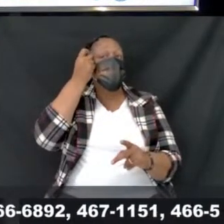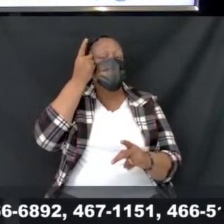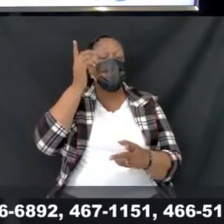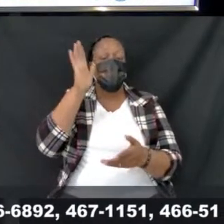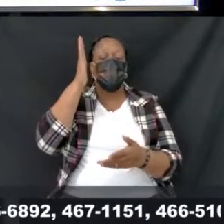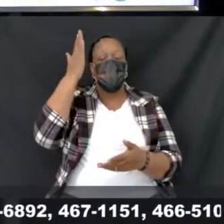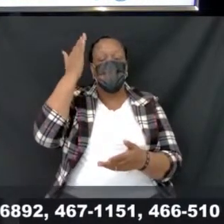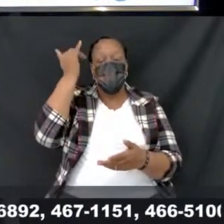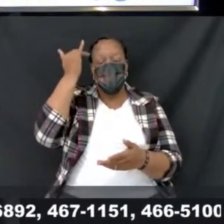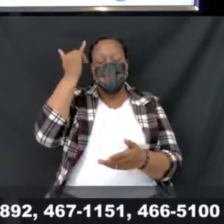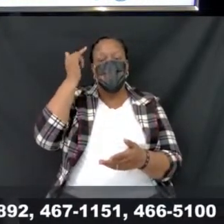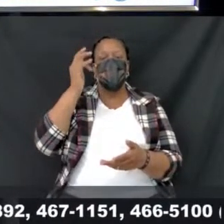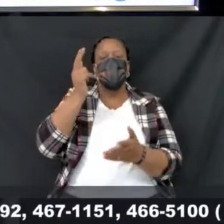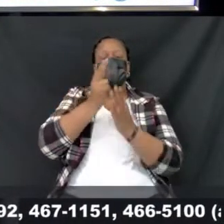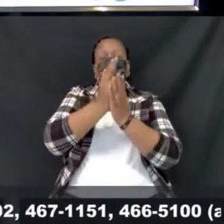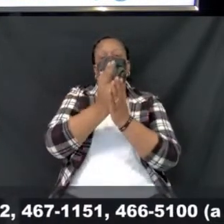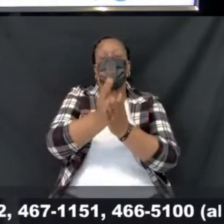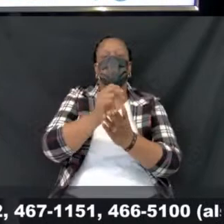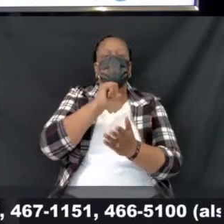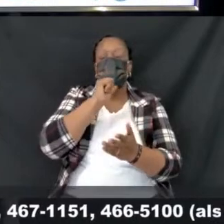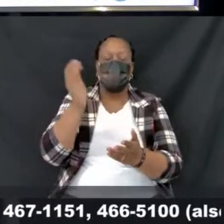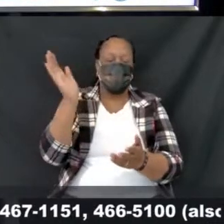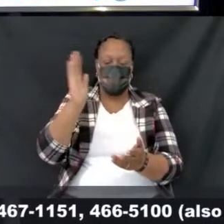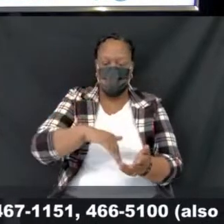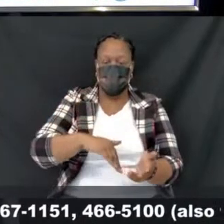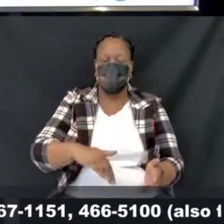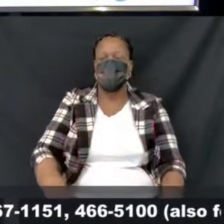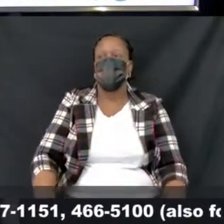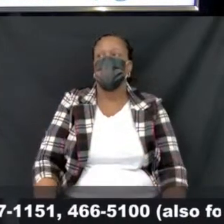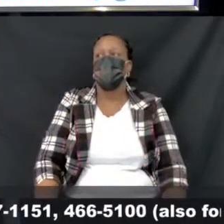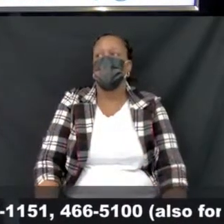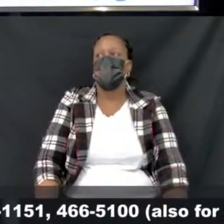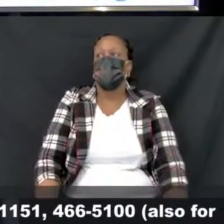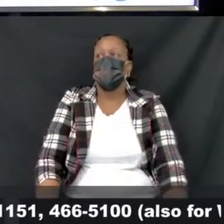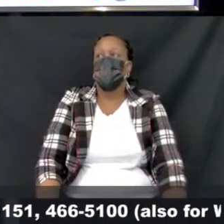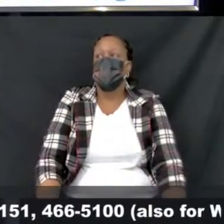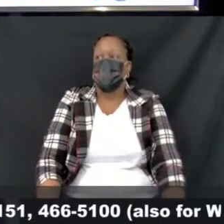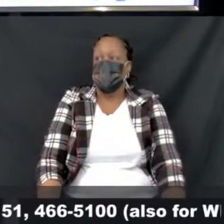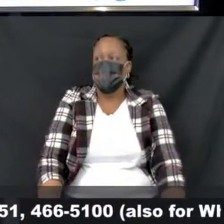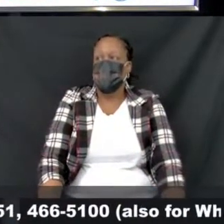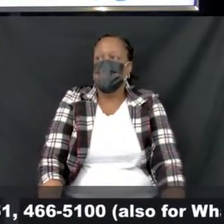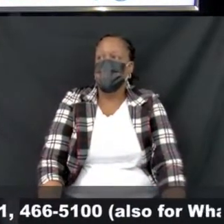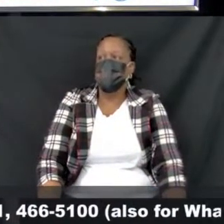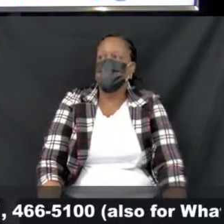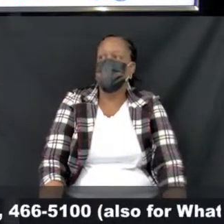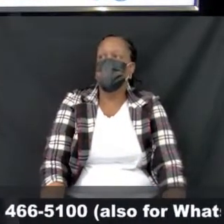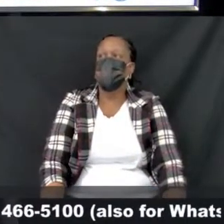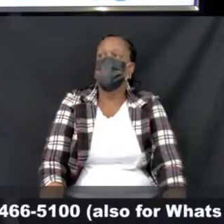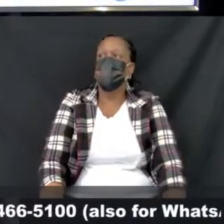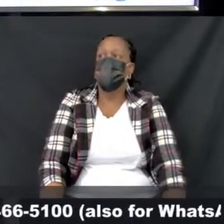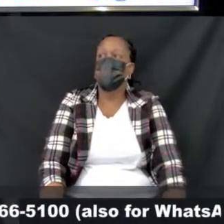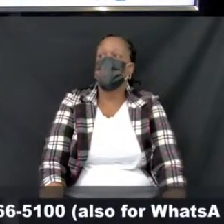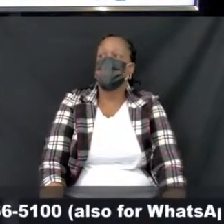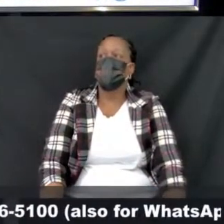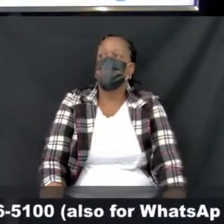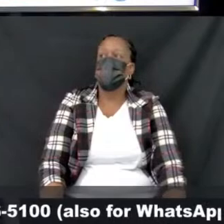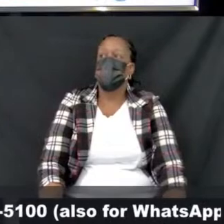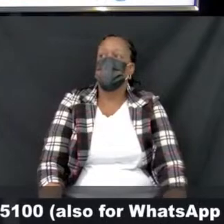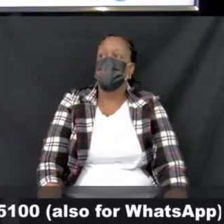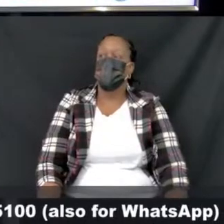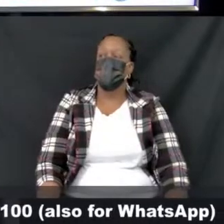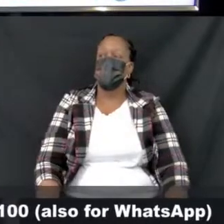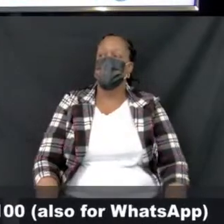know the flexibility that has been happening. So the way forward now, what do you expect? Where do we want to